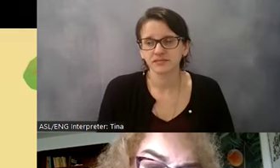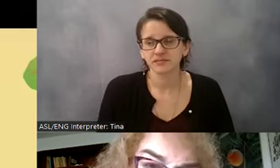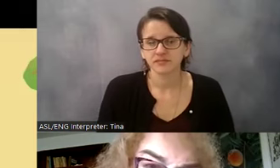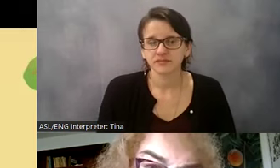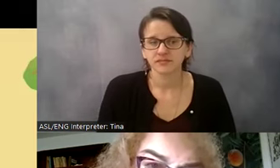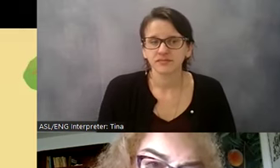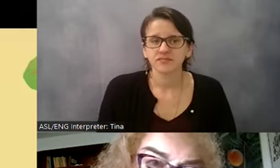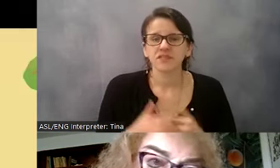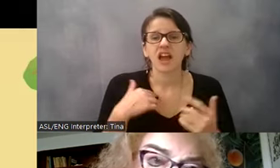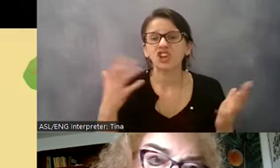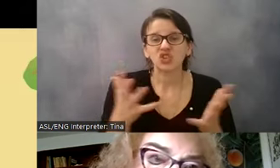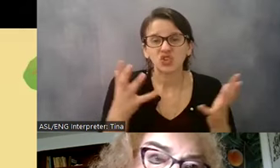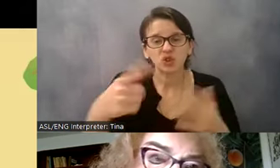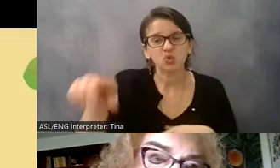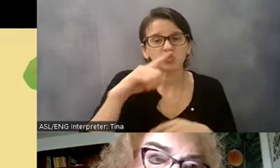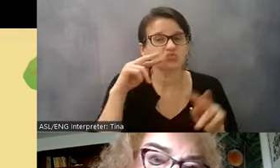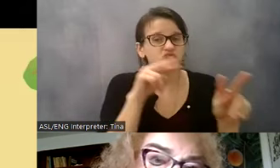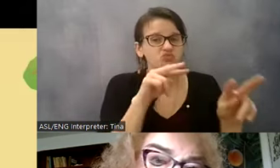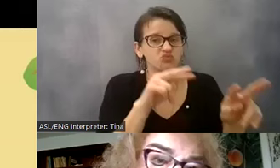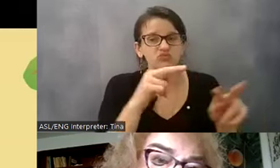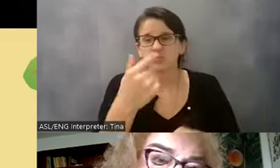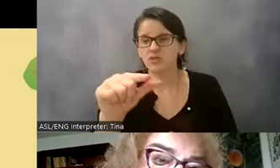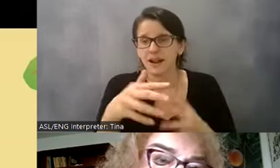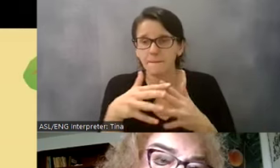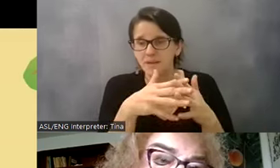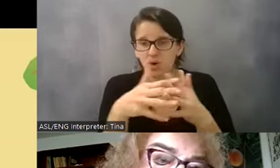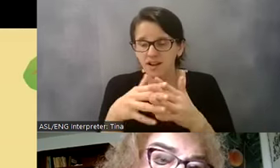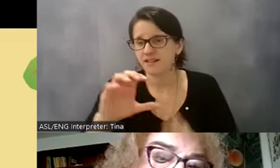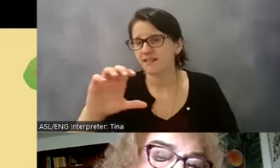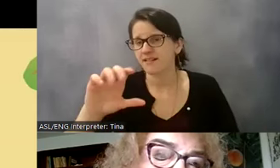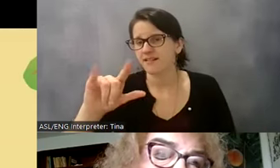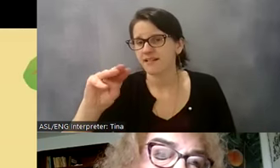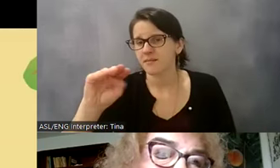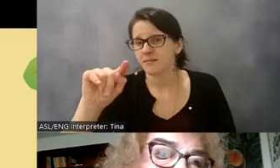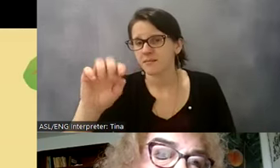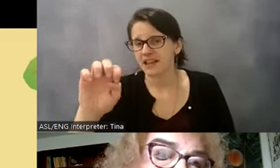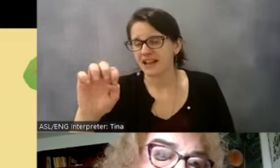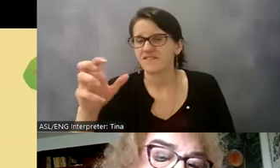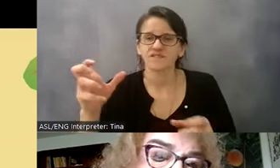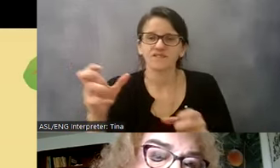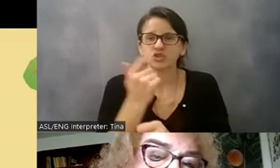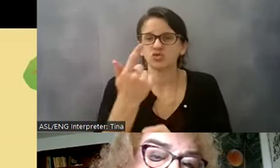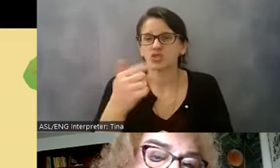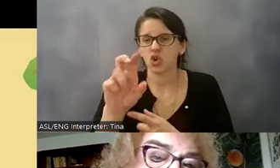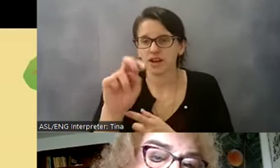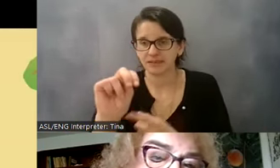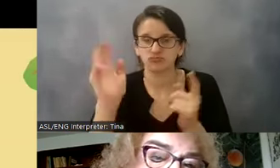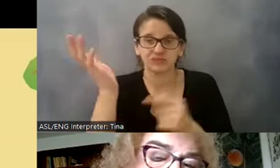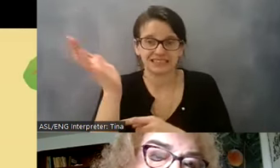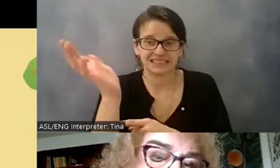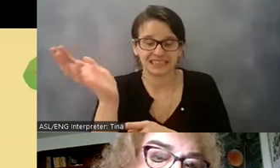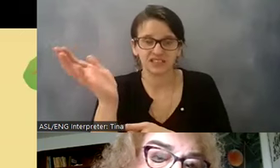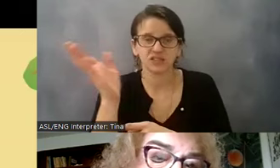America Climate Victory Garden presentations. We'll be going into detail into some of